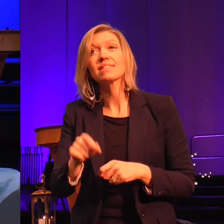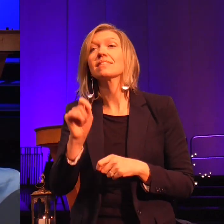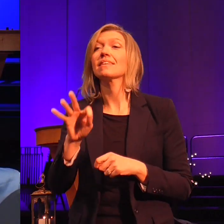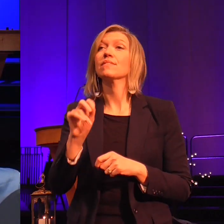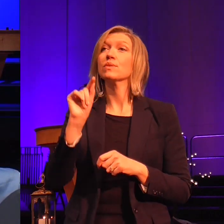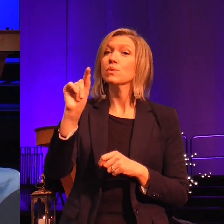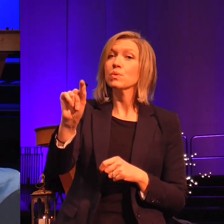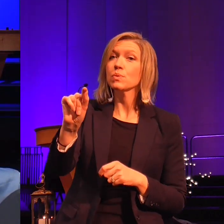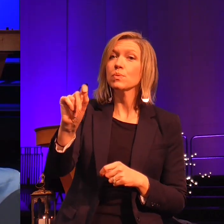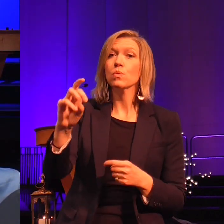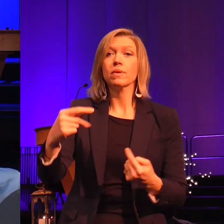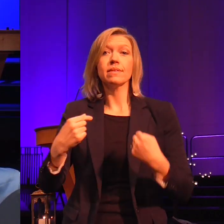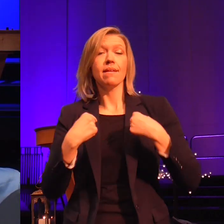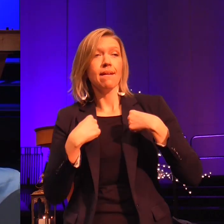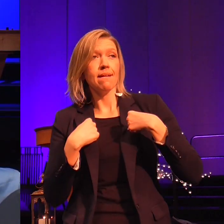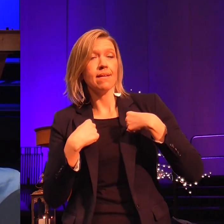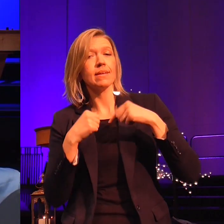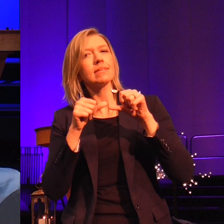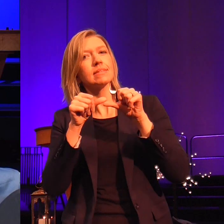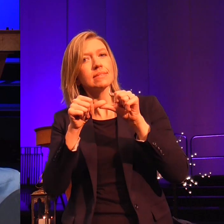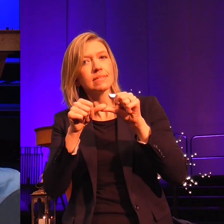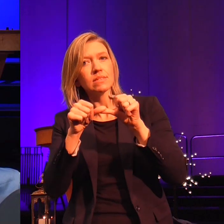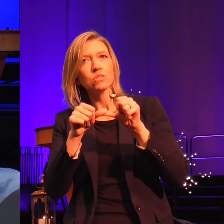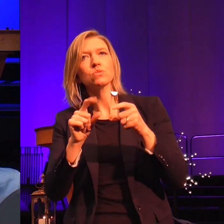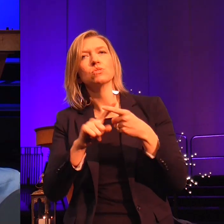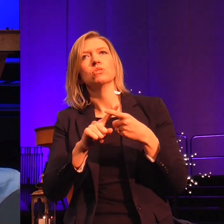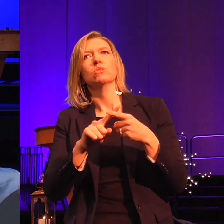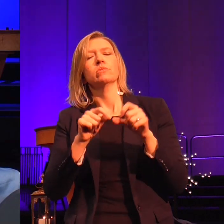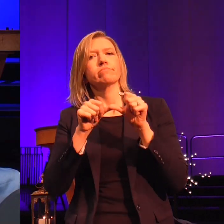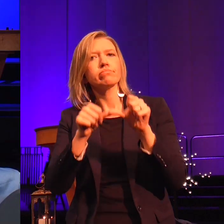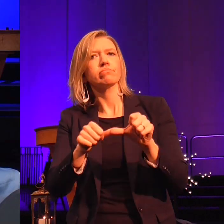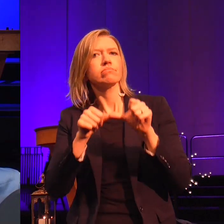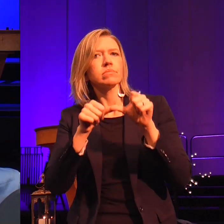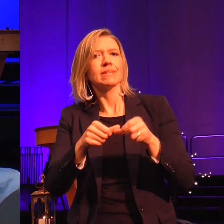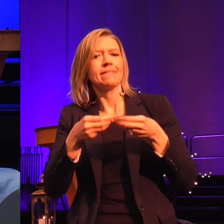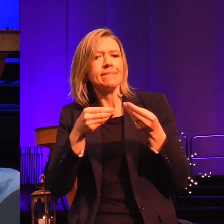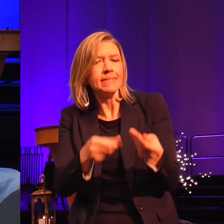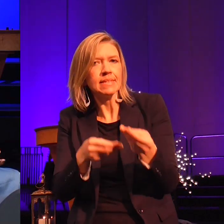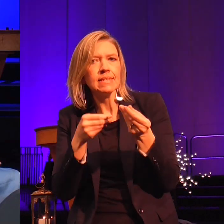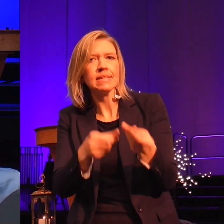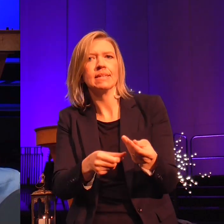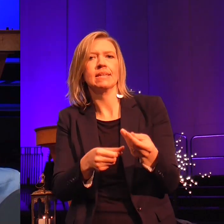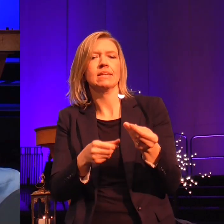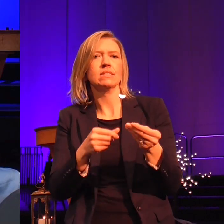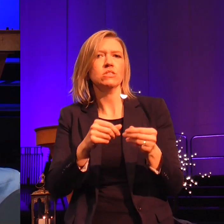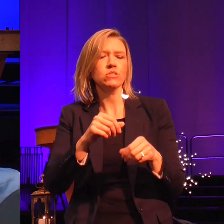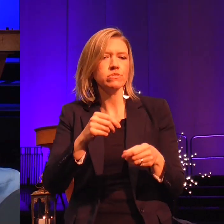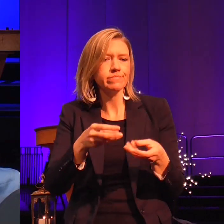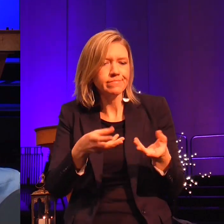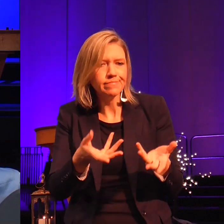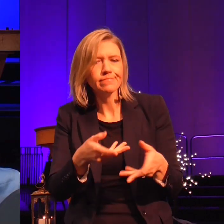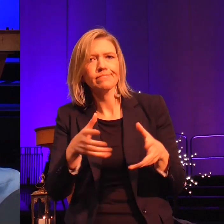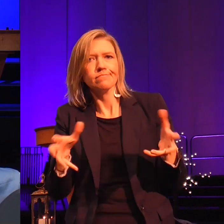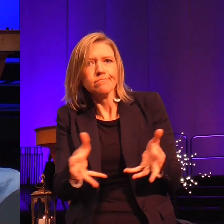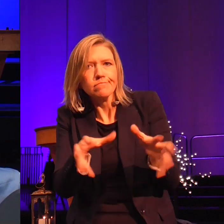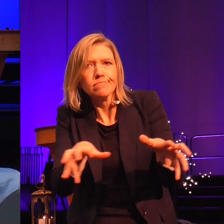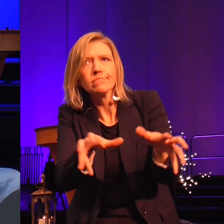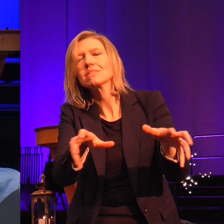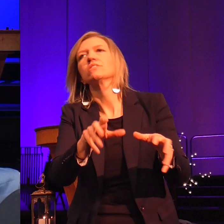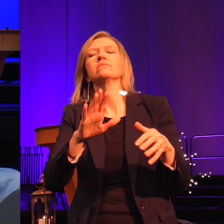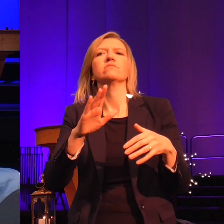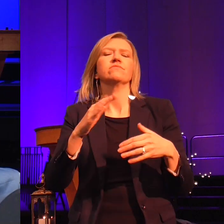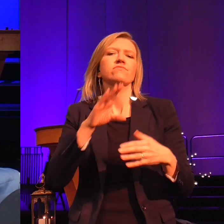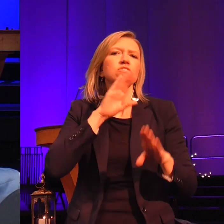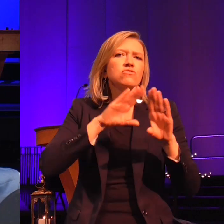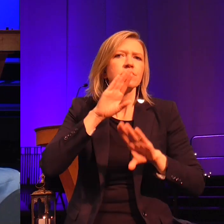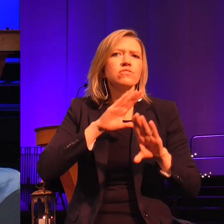I continue to nurture and feed and justify our frustrations